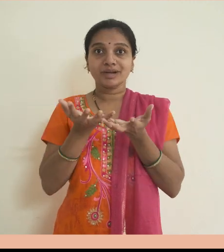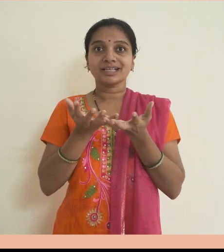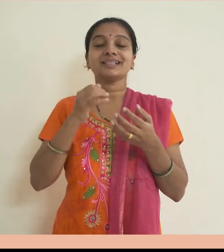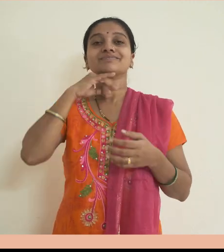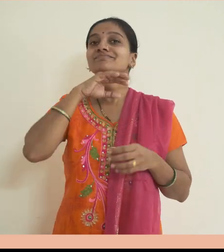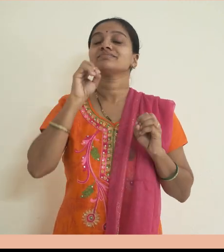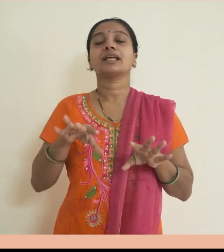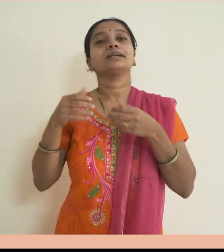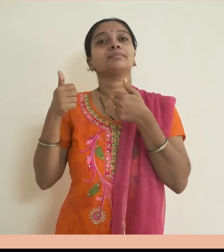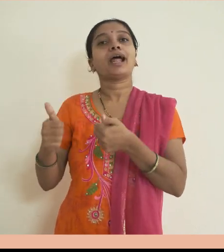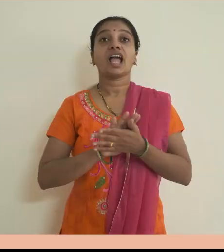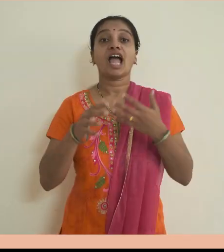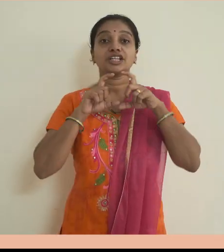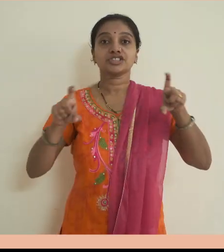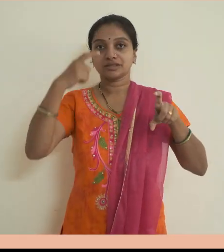as sustainable.